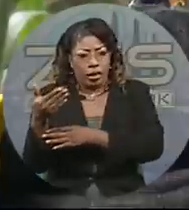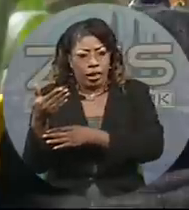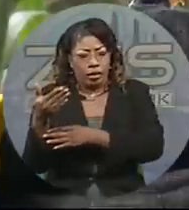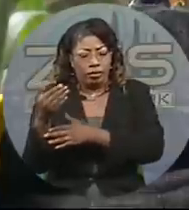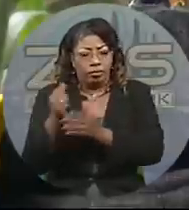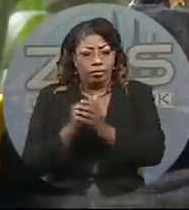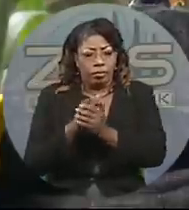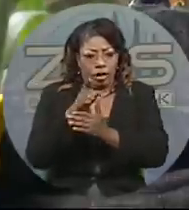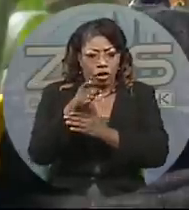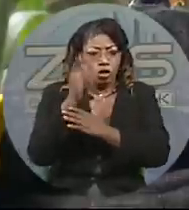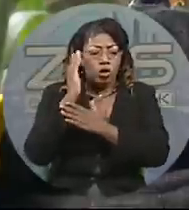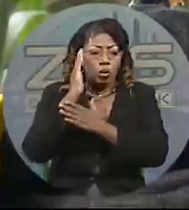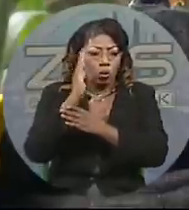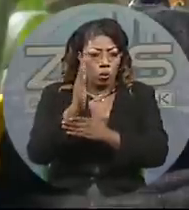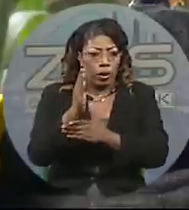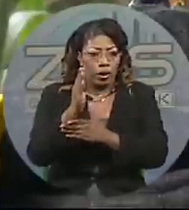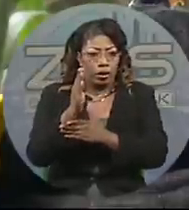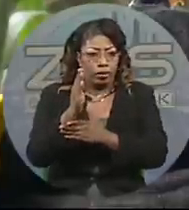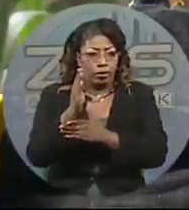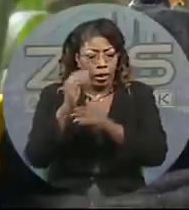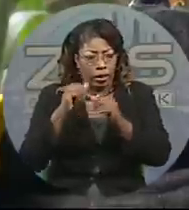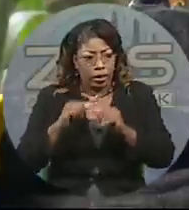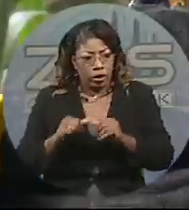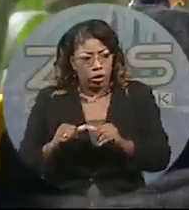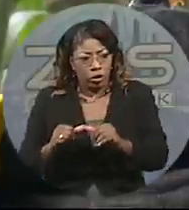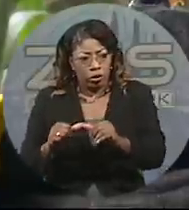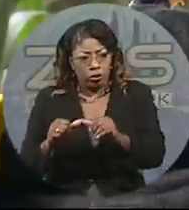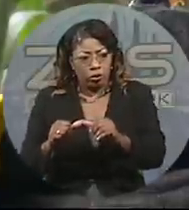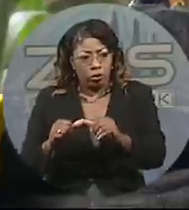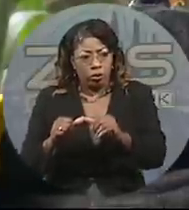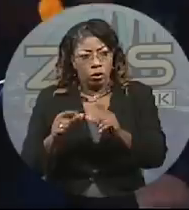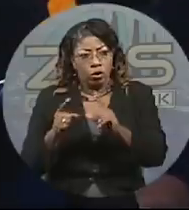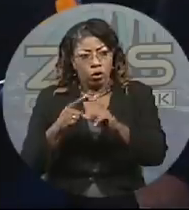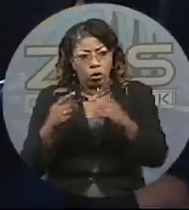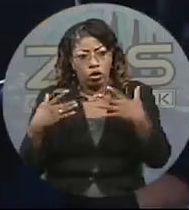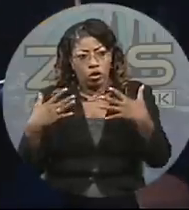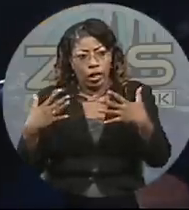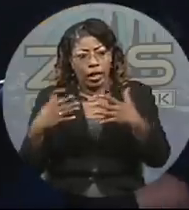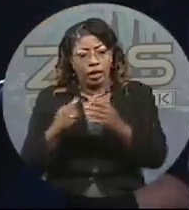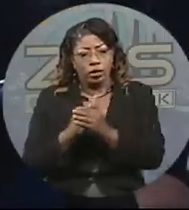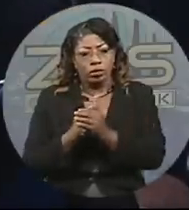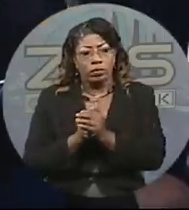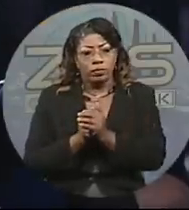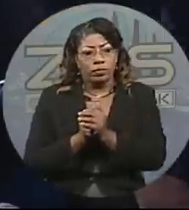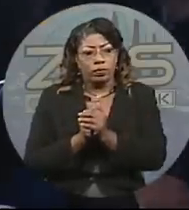and you will continue to shine.